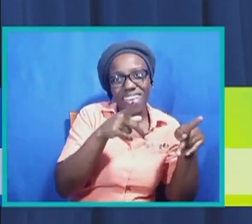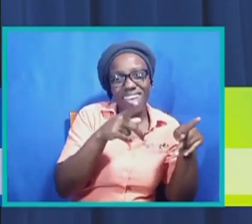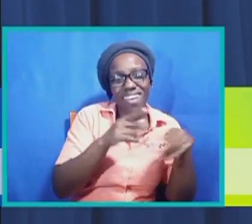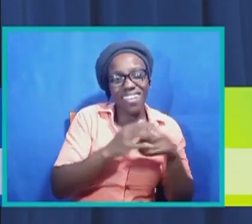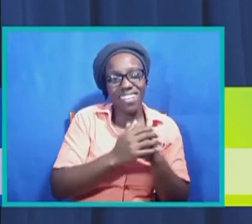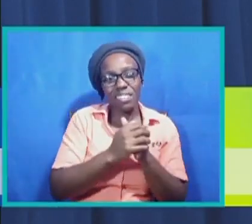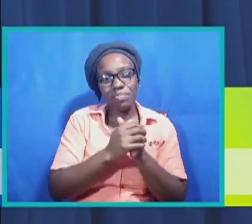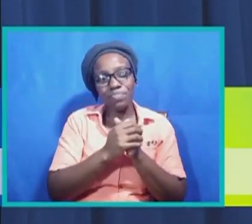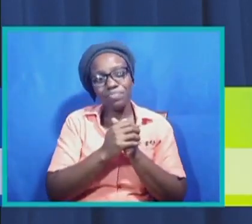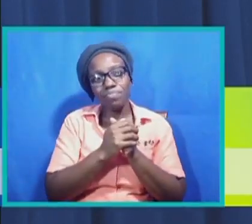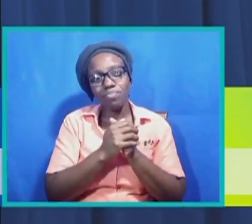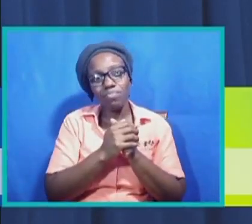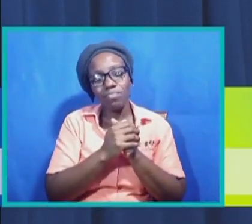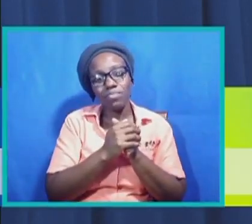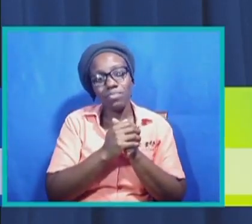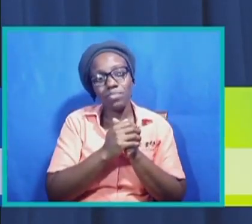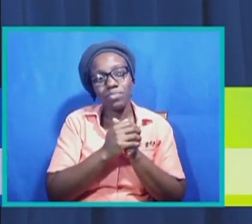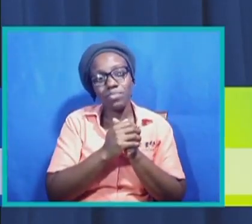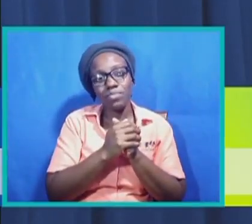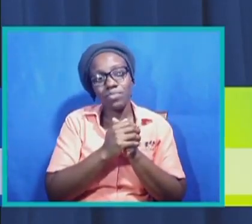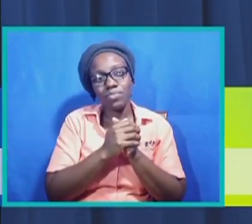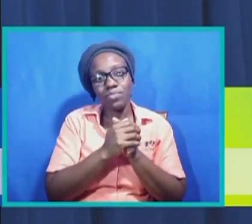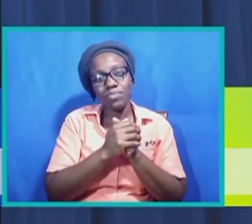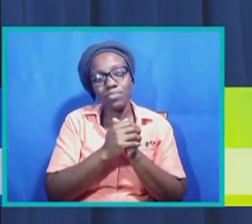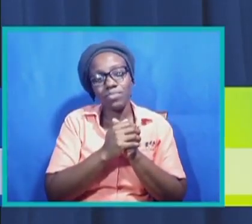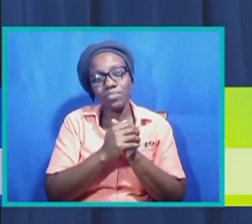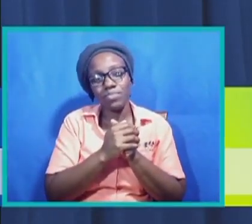interesting and therefore should contribute to